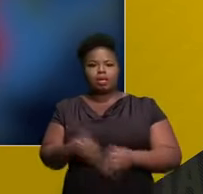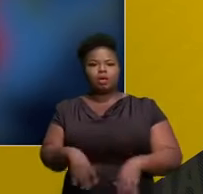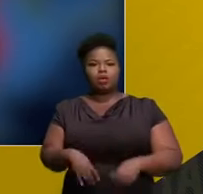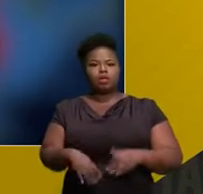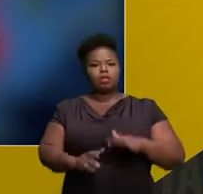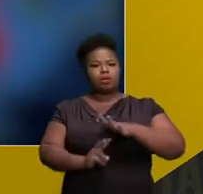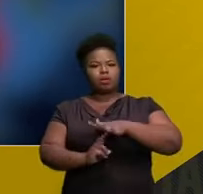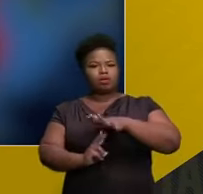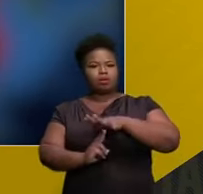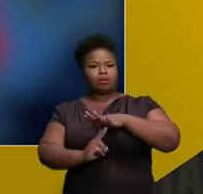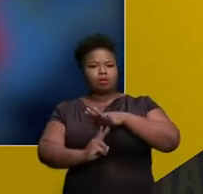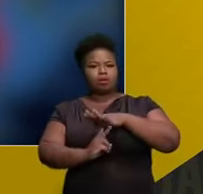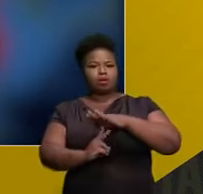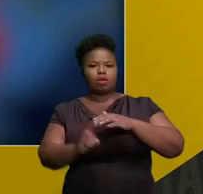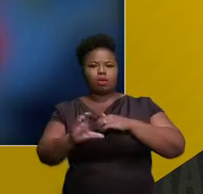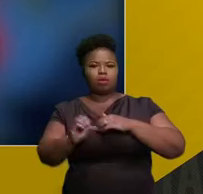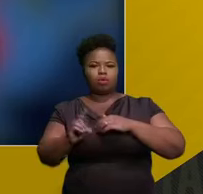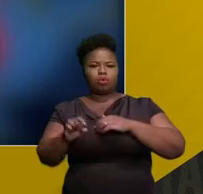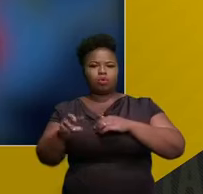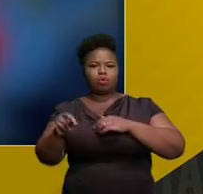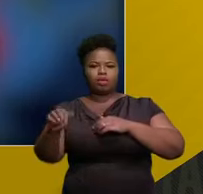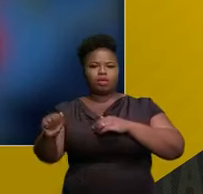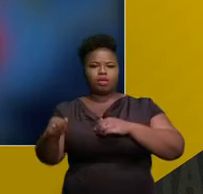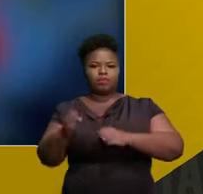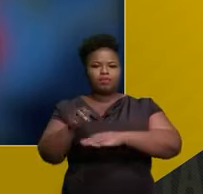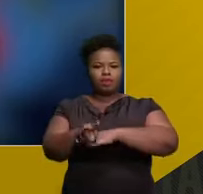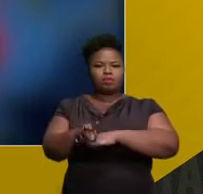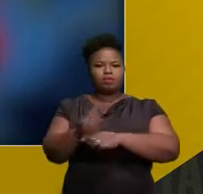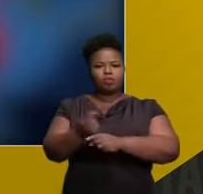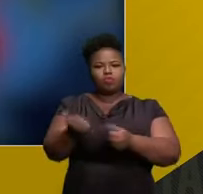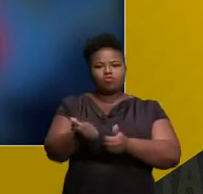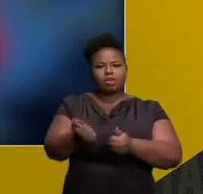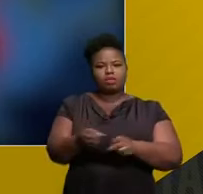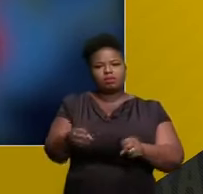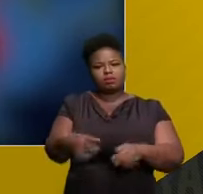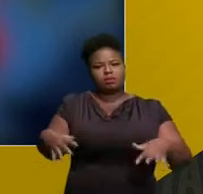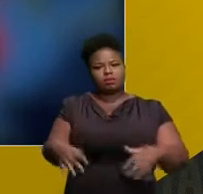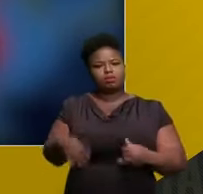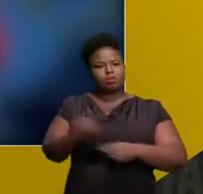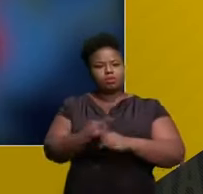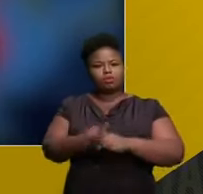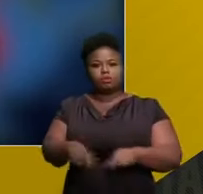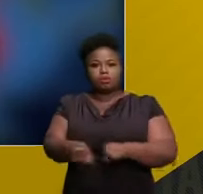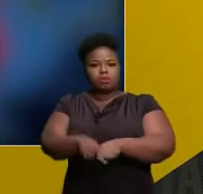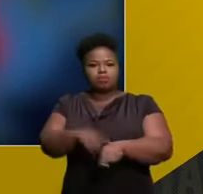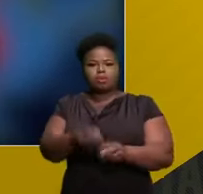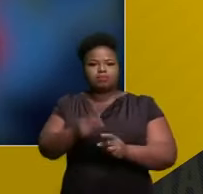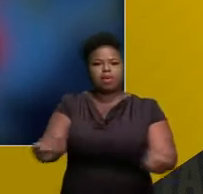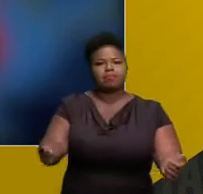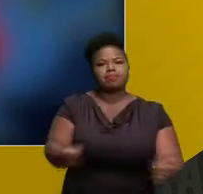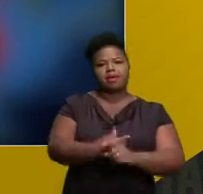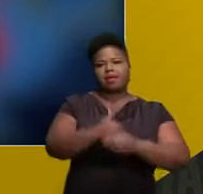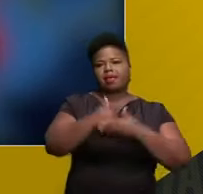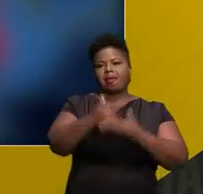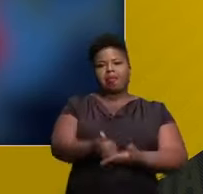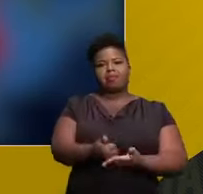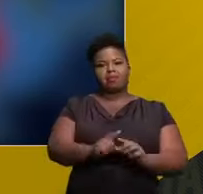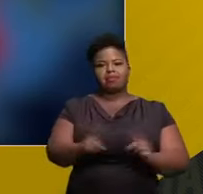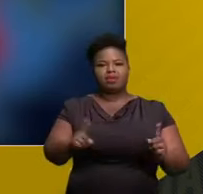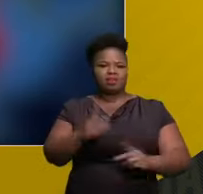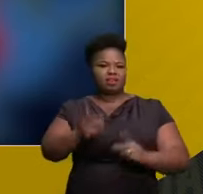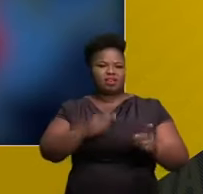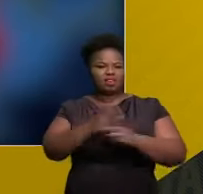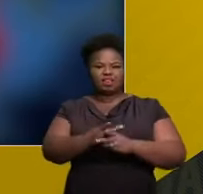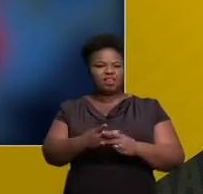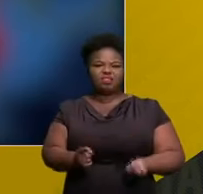there is like an action towards it. They don't wait. So there's like an immediate response. But I don't think there